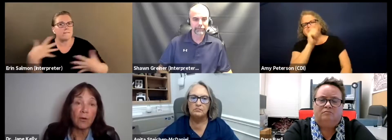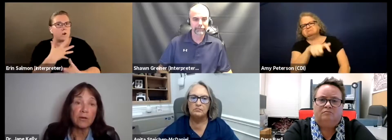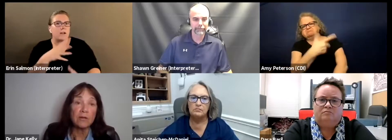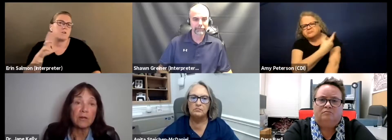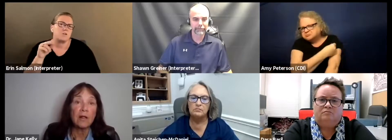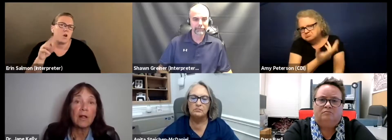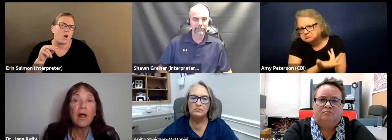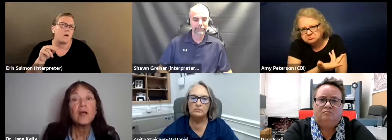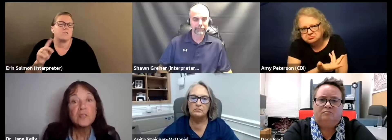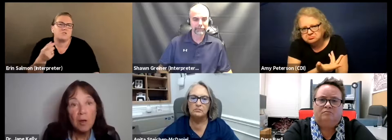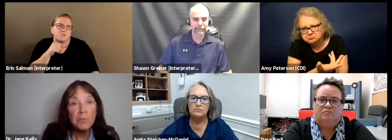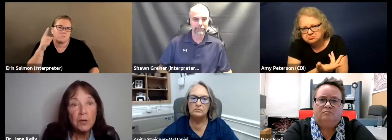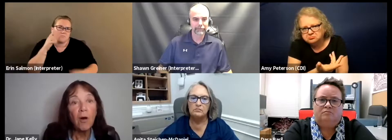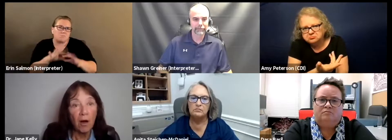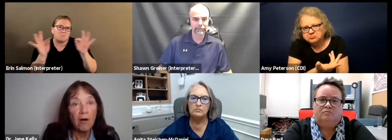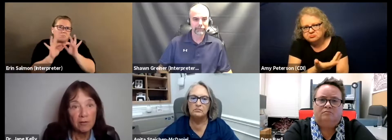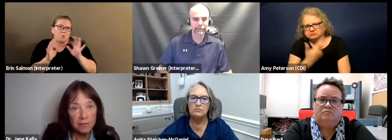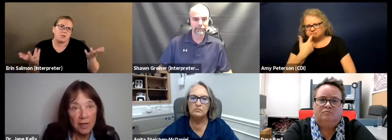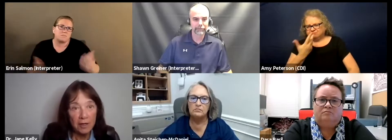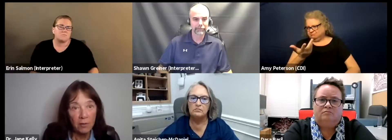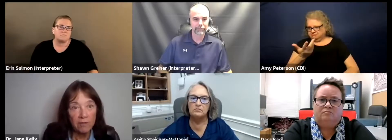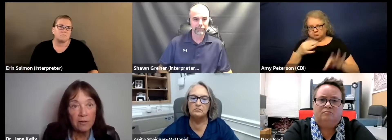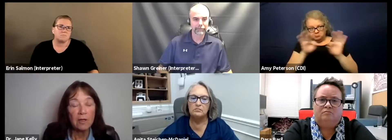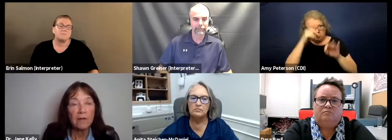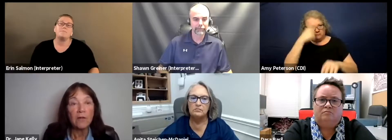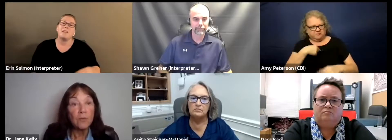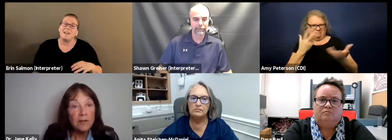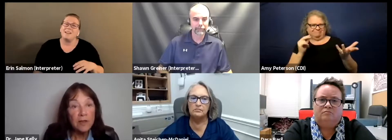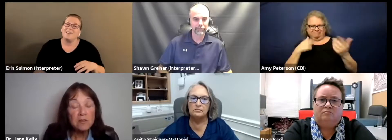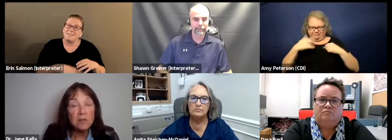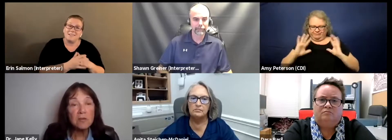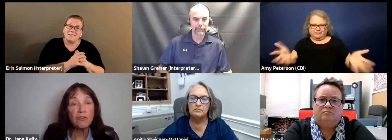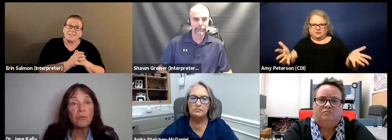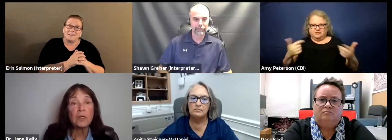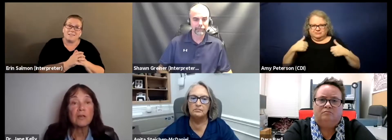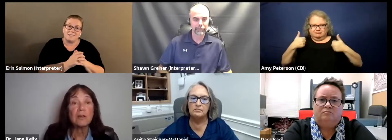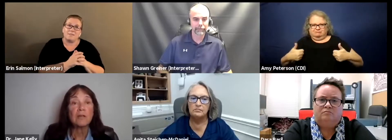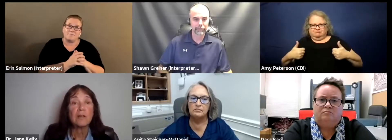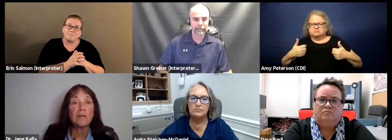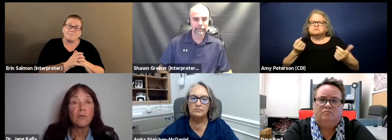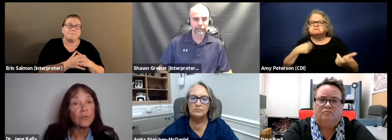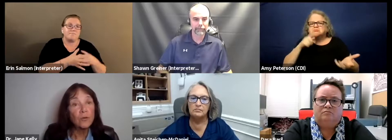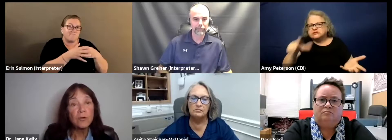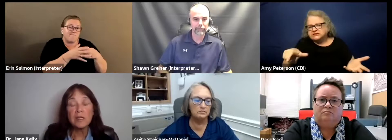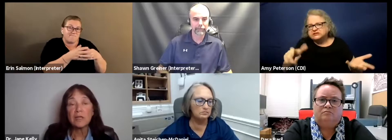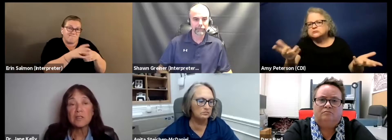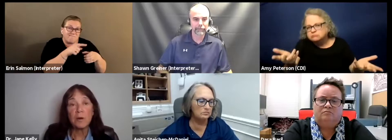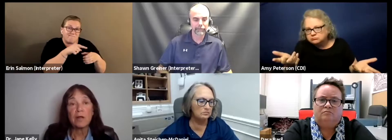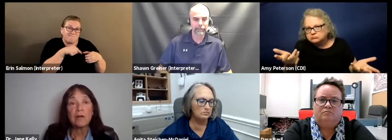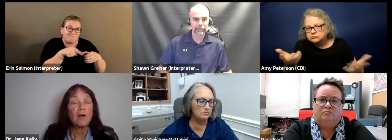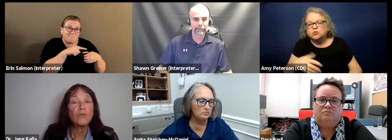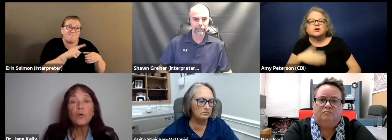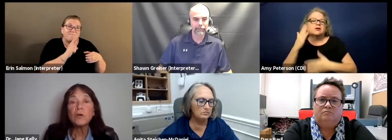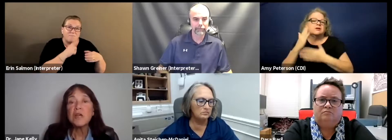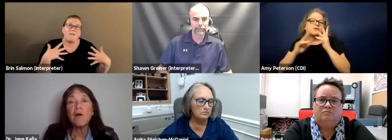not important. Some people are afraid, however. They read things on social media. There are rumors that get